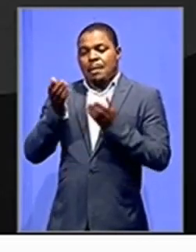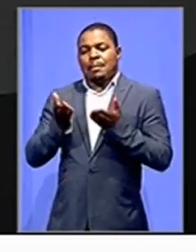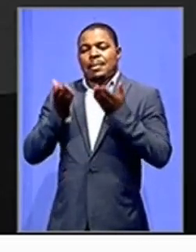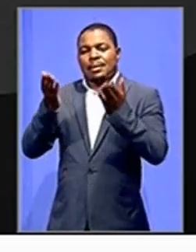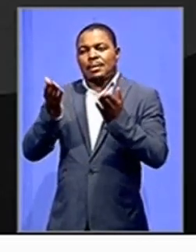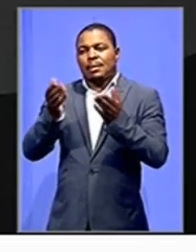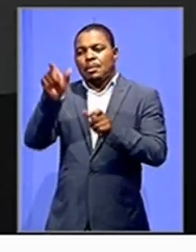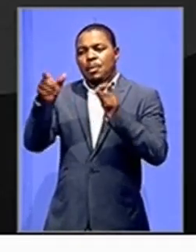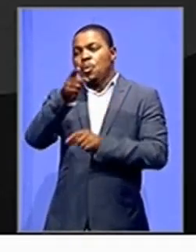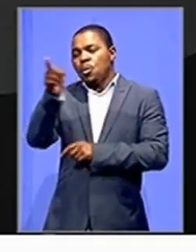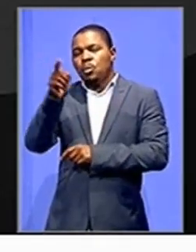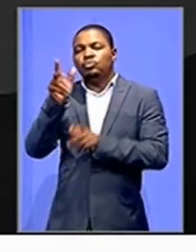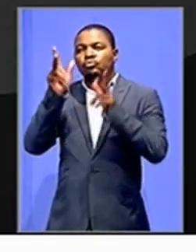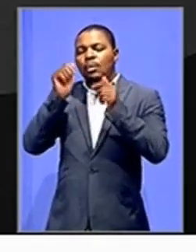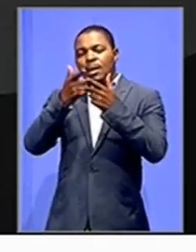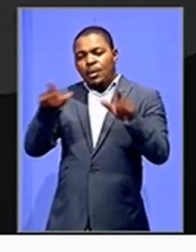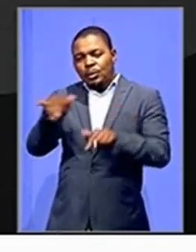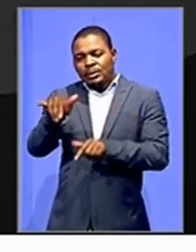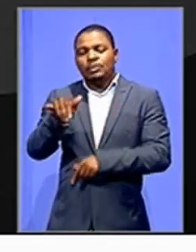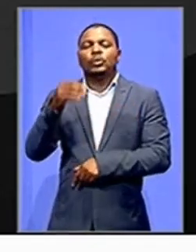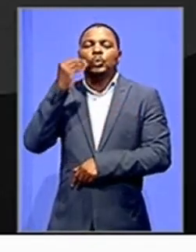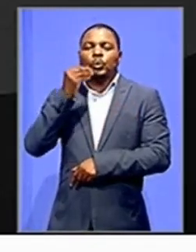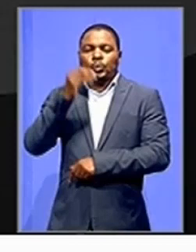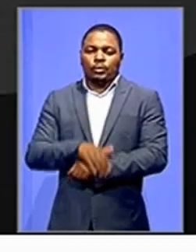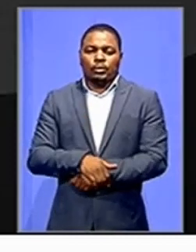hasetsa batho ba mametseng puo ya Sesotho